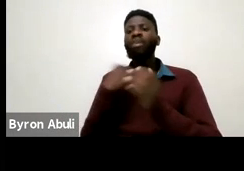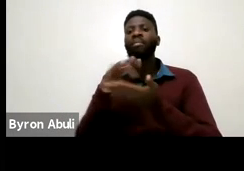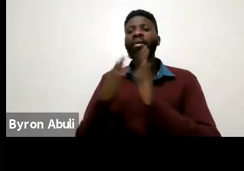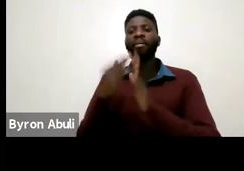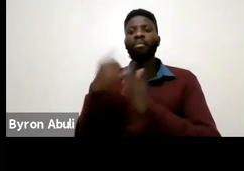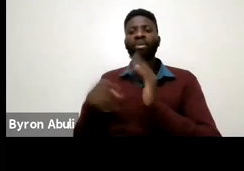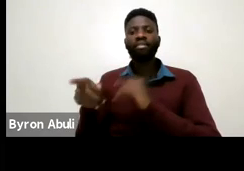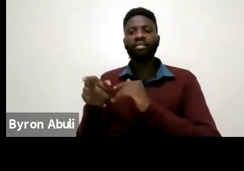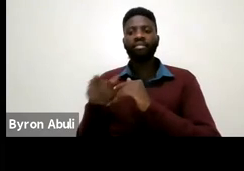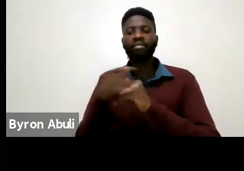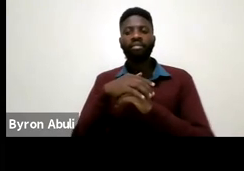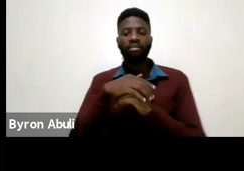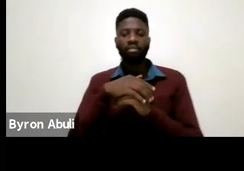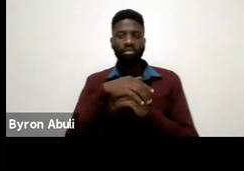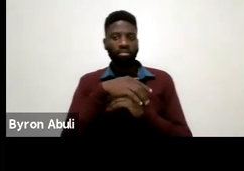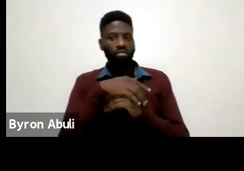Sponsor. Sorry?